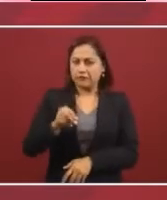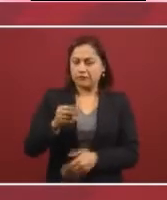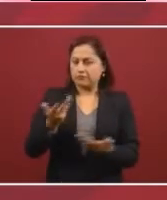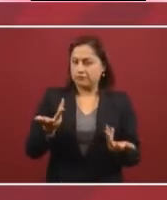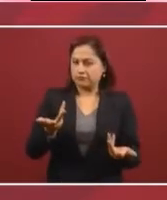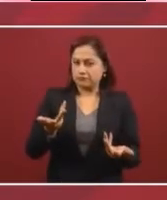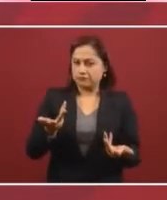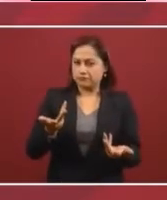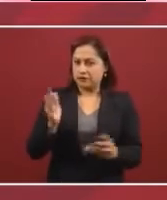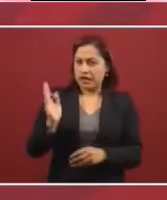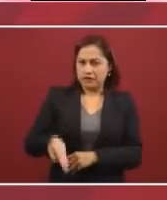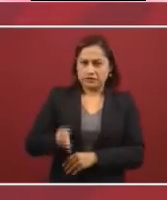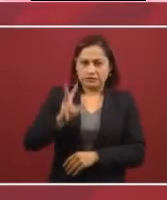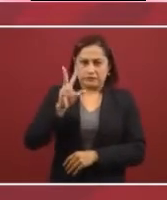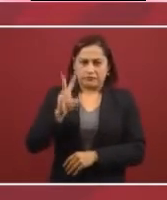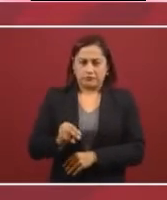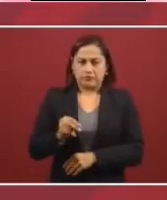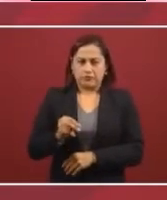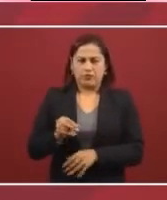against it,